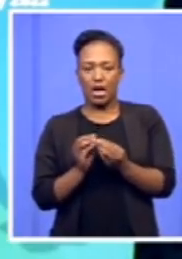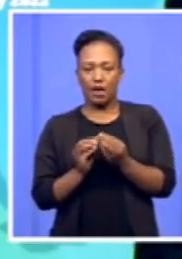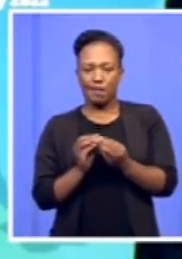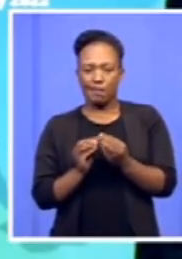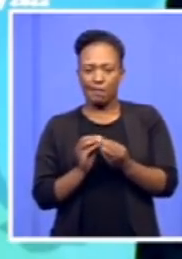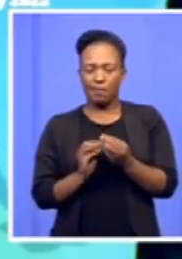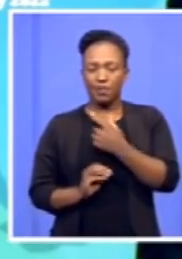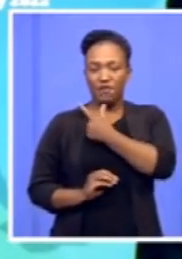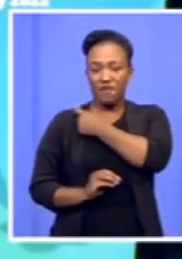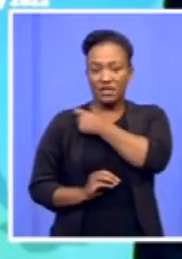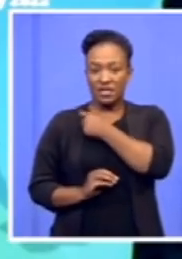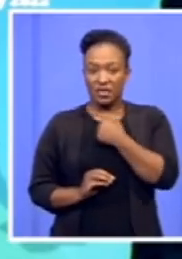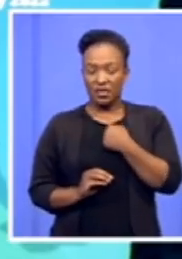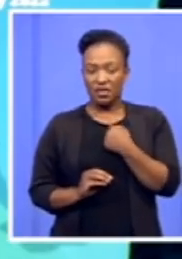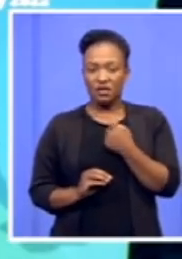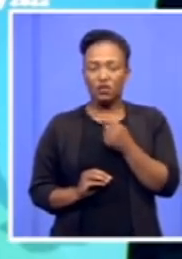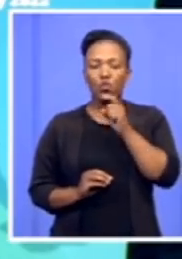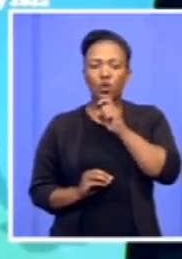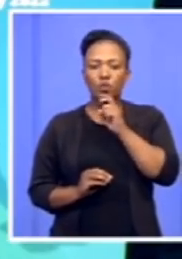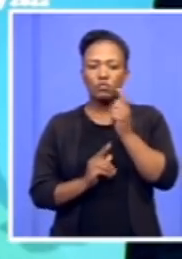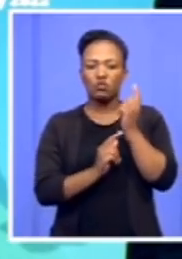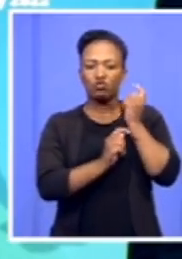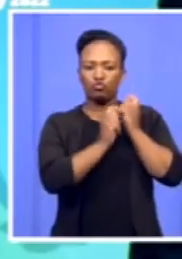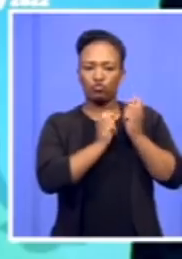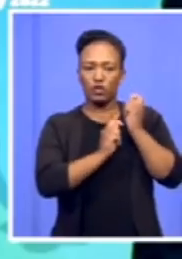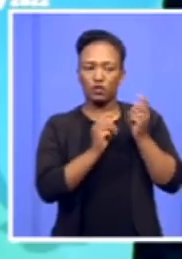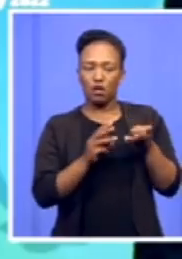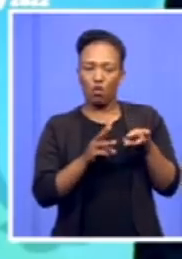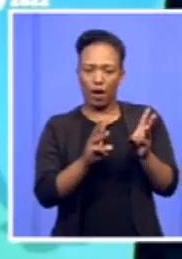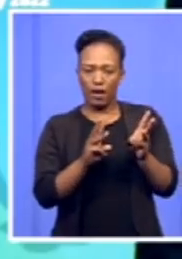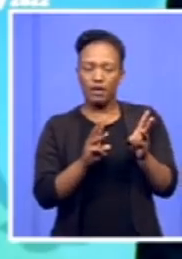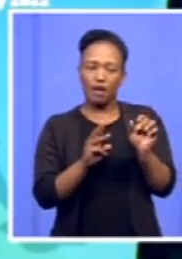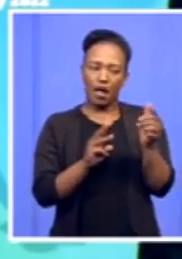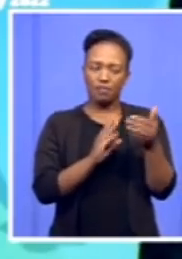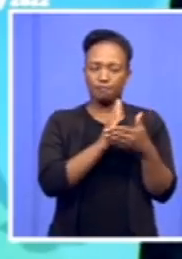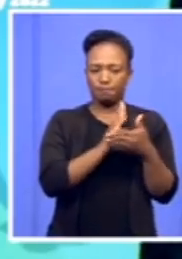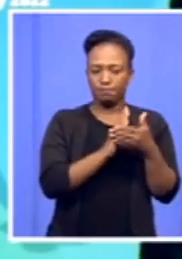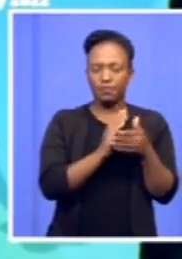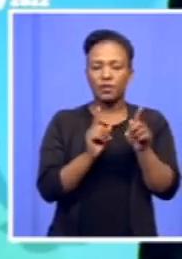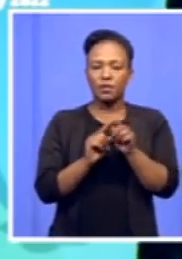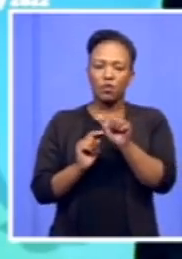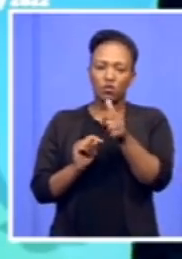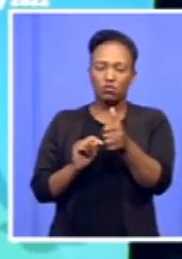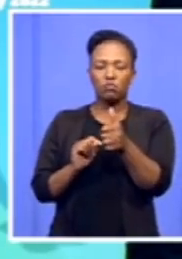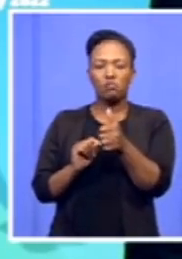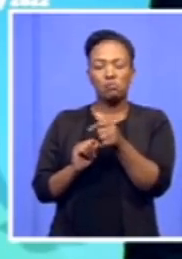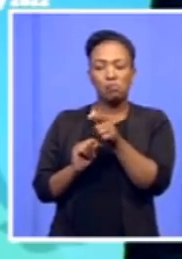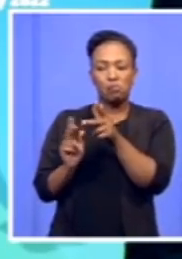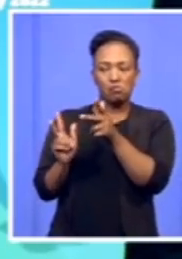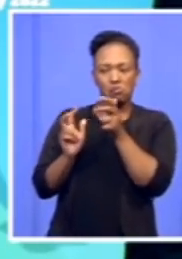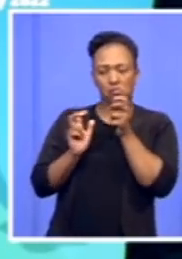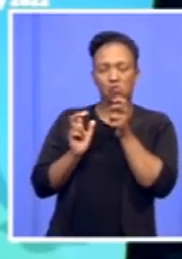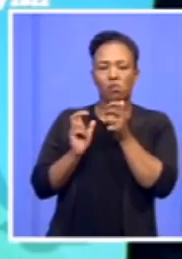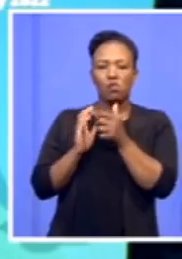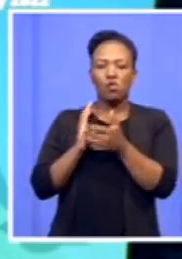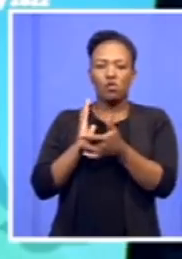using traditional methods on the one hand, but also indeed to adapt the messenger RNA technology as